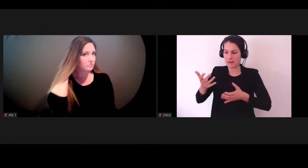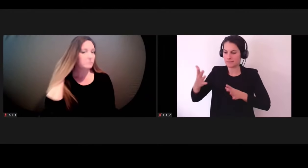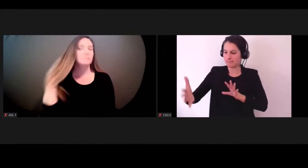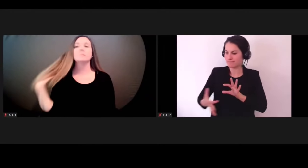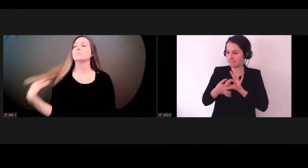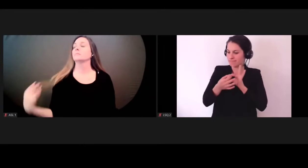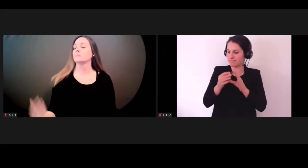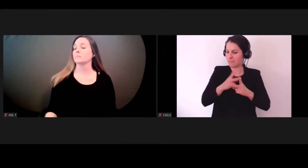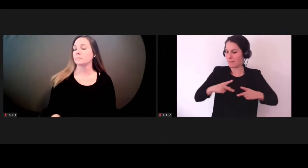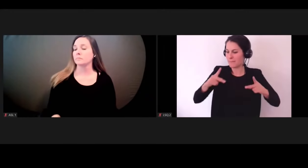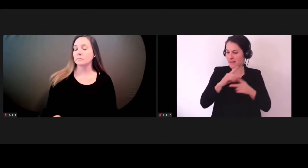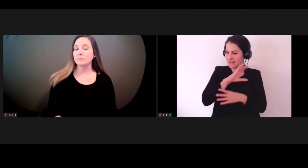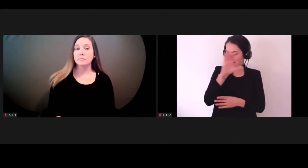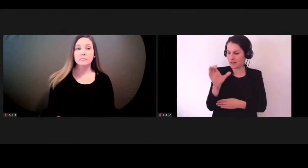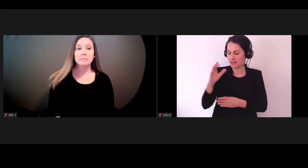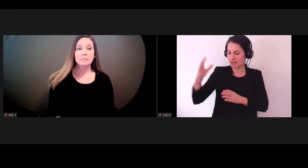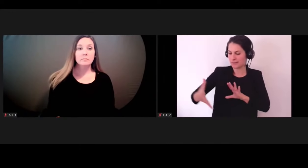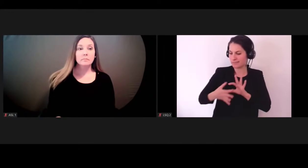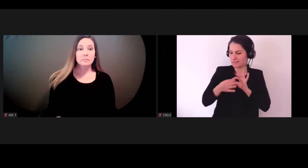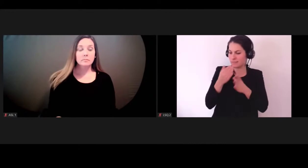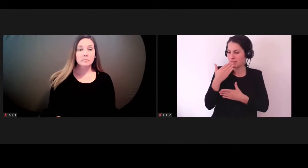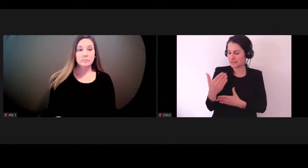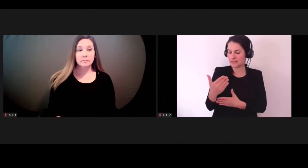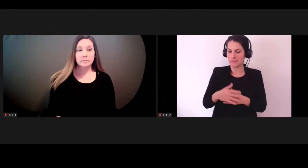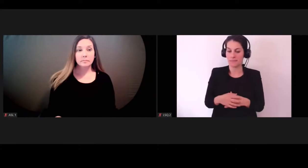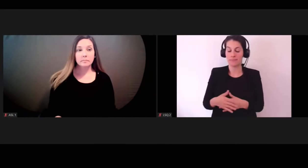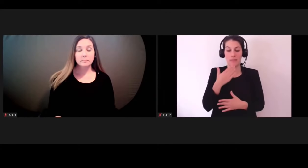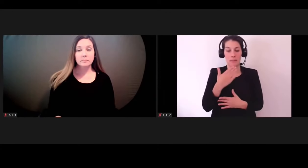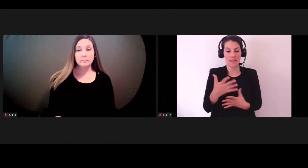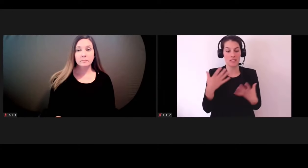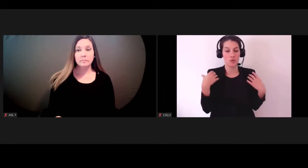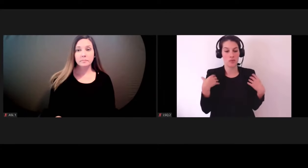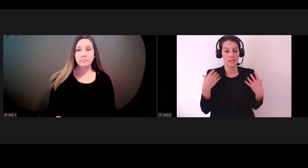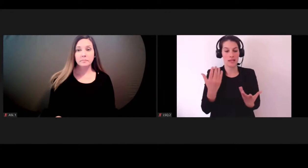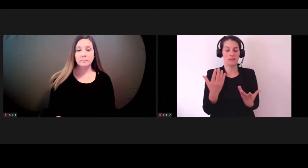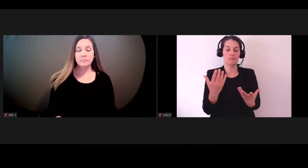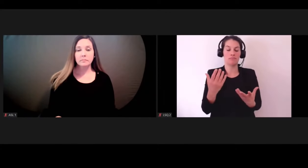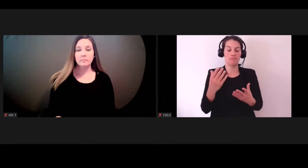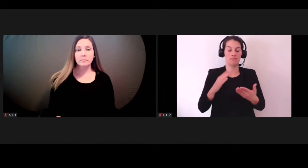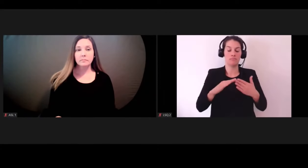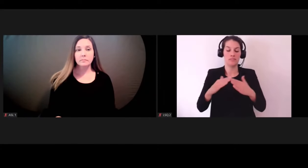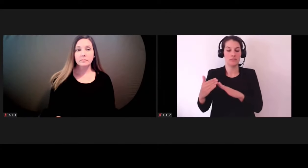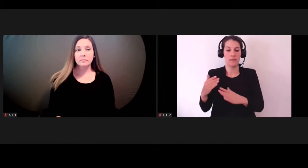Je remercie le conseil municipal de m'avoir permis de modérer aujourd'hui.